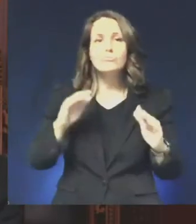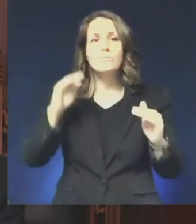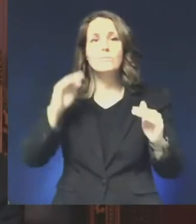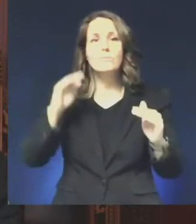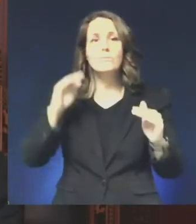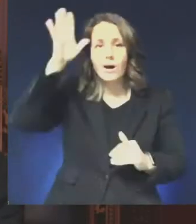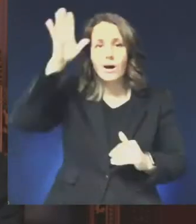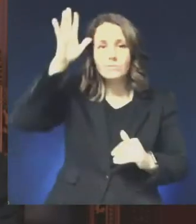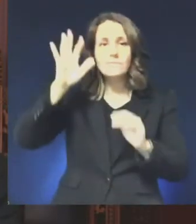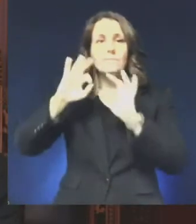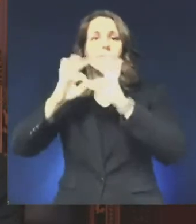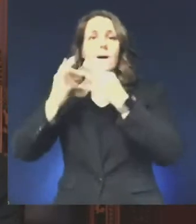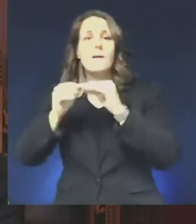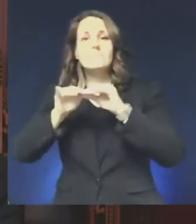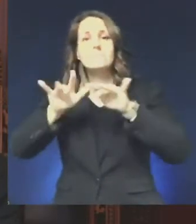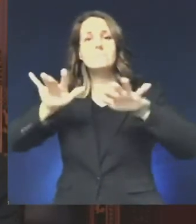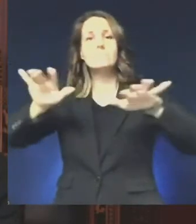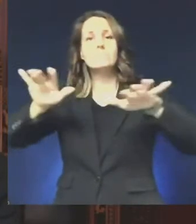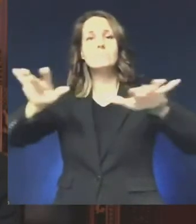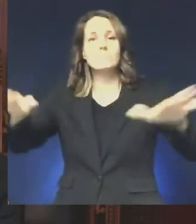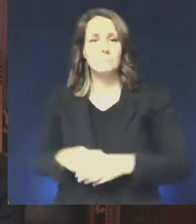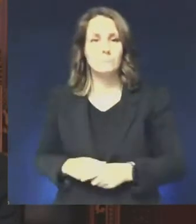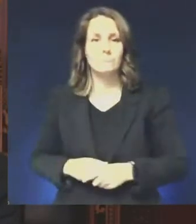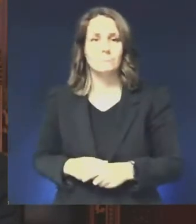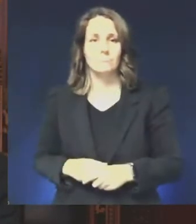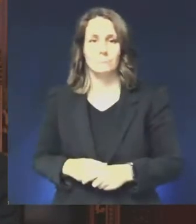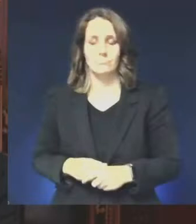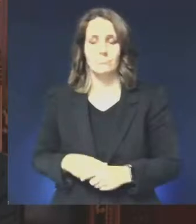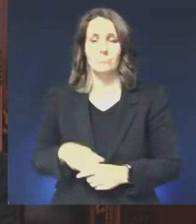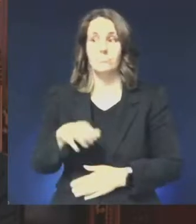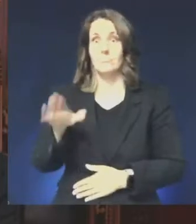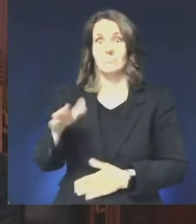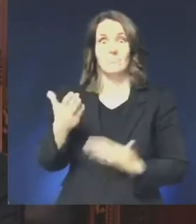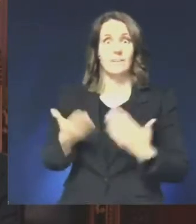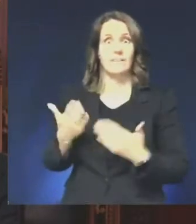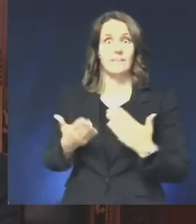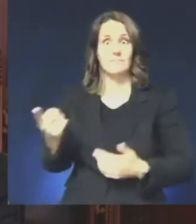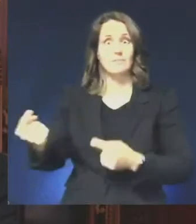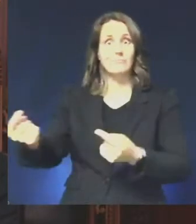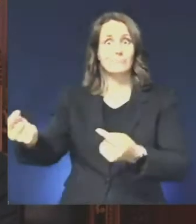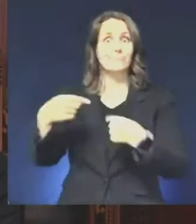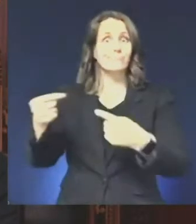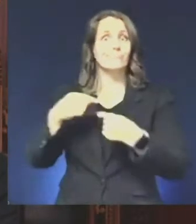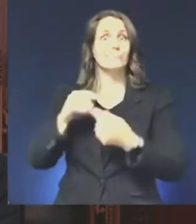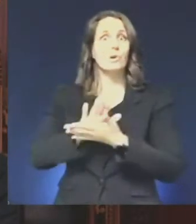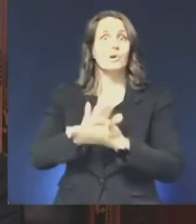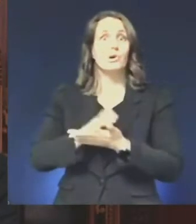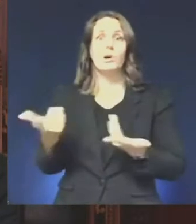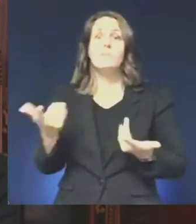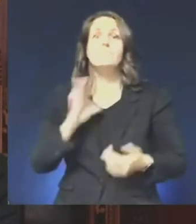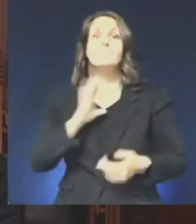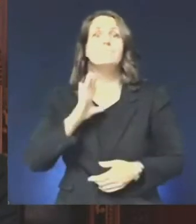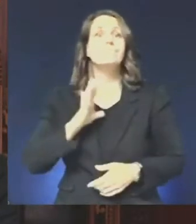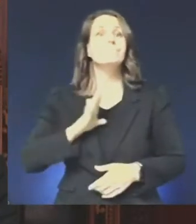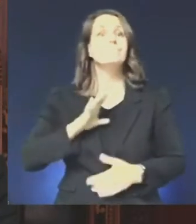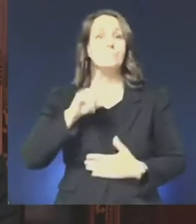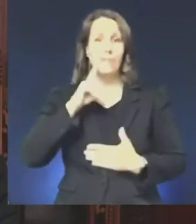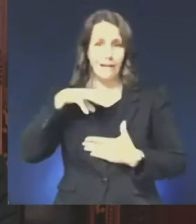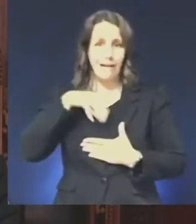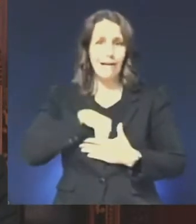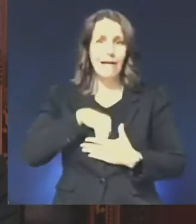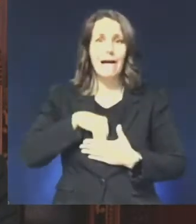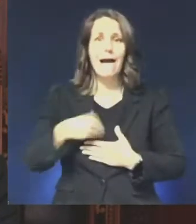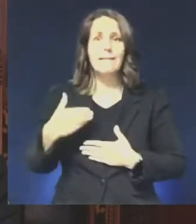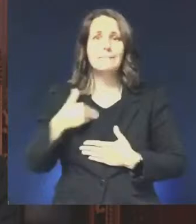spread it to others. So masks are a tool that work best when everyone in the environment wears them. And so that's really the strong recommendation